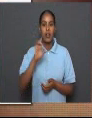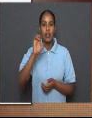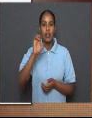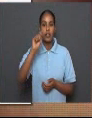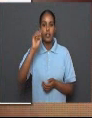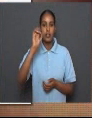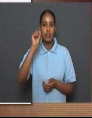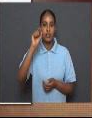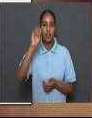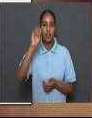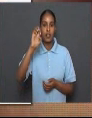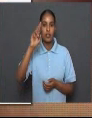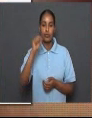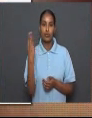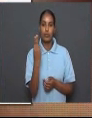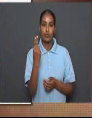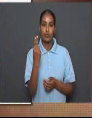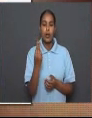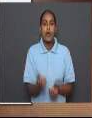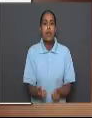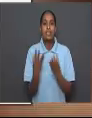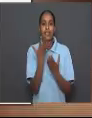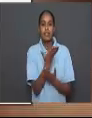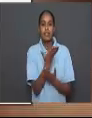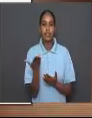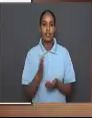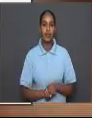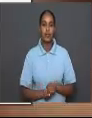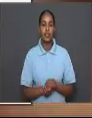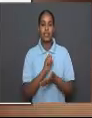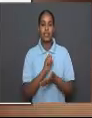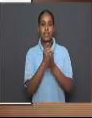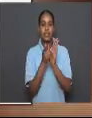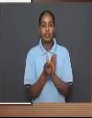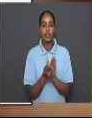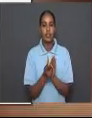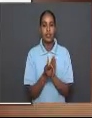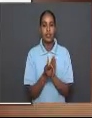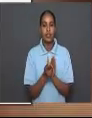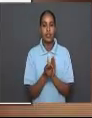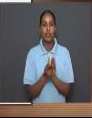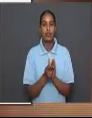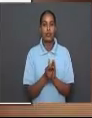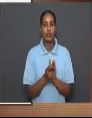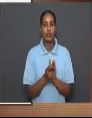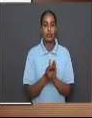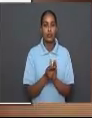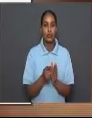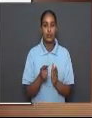Esters are used for many things, such as solvents,